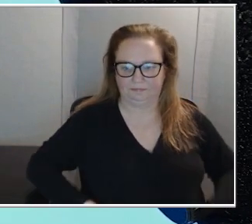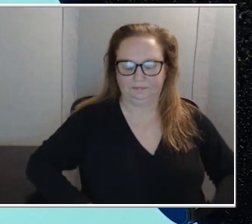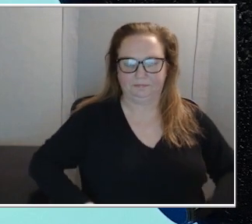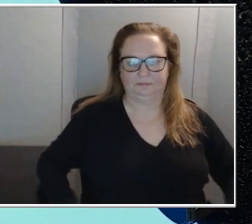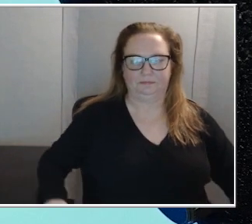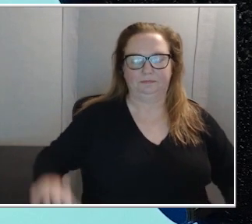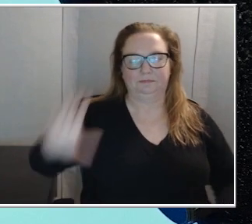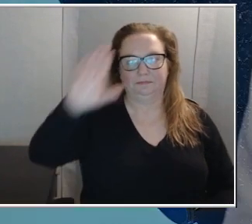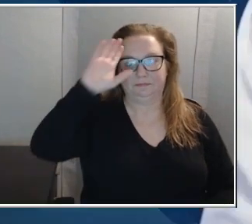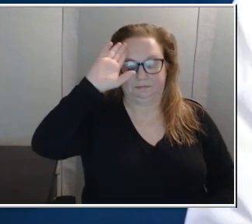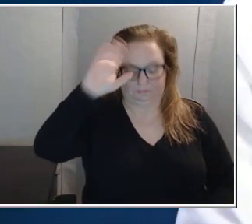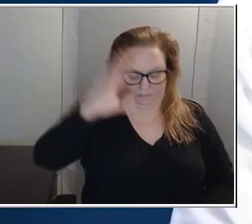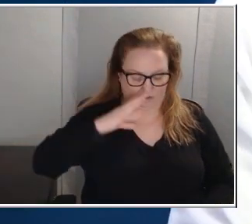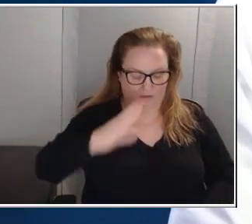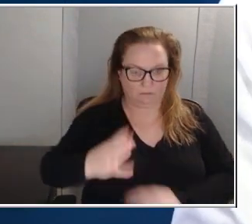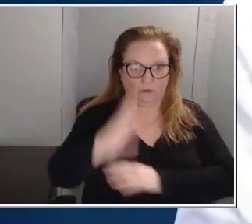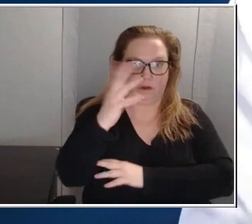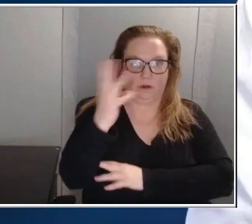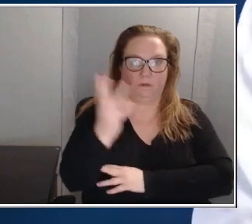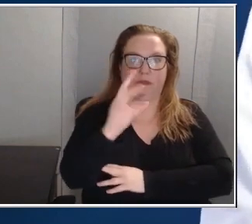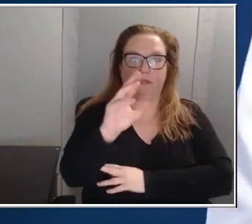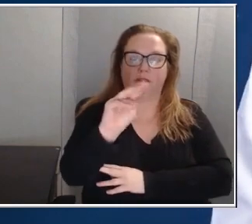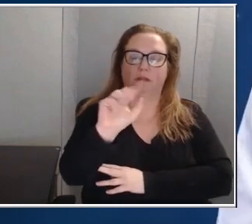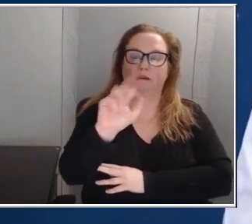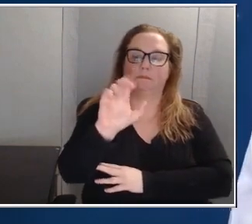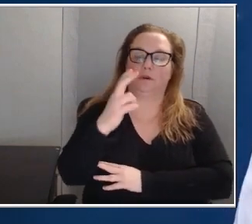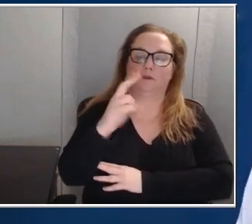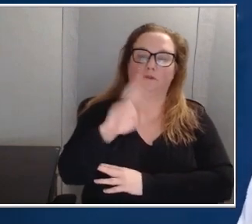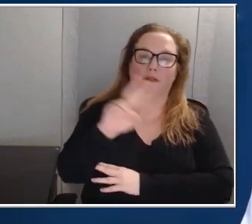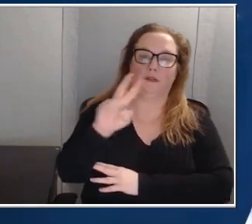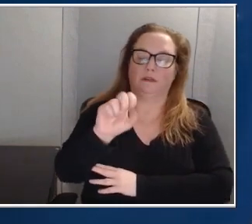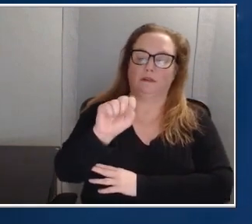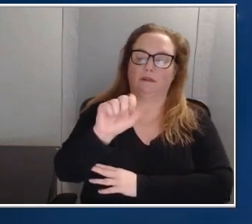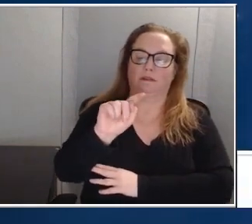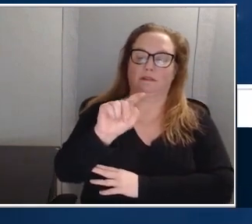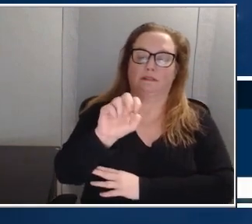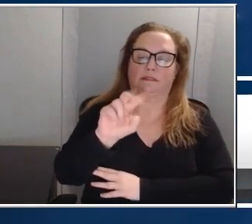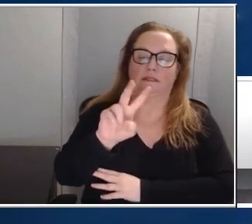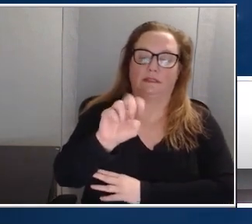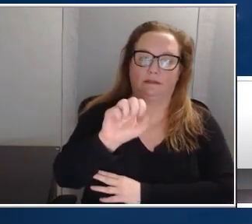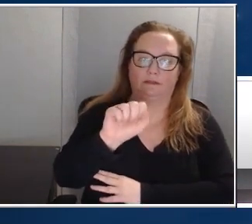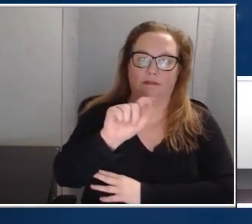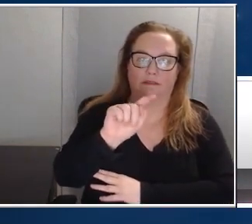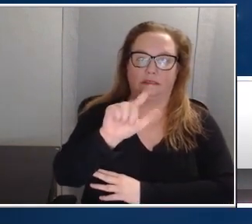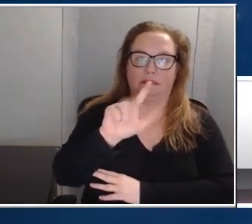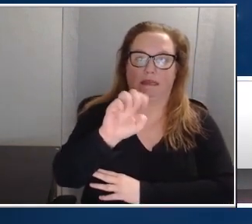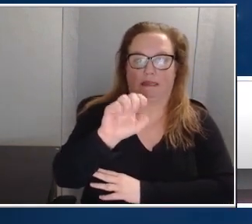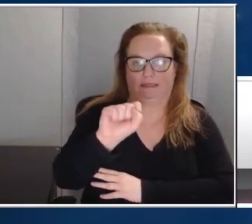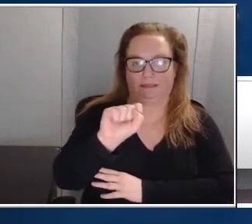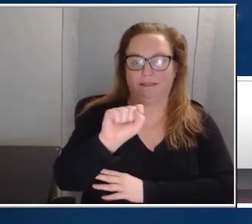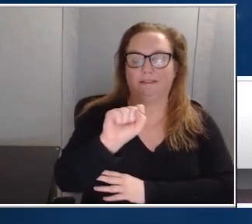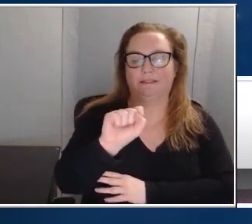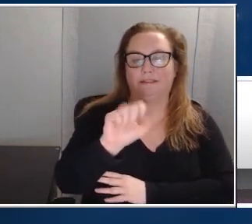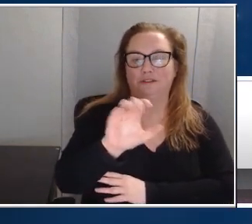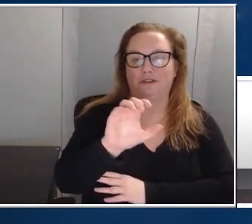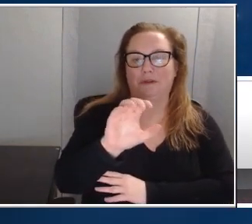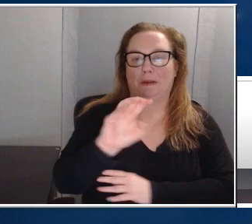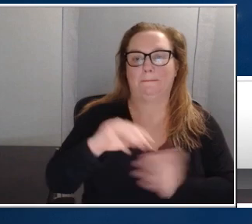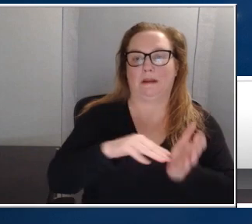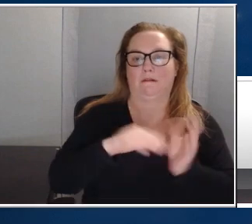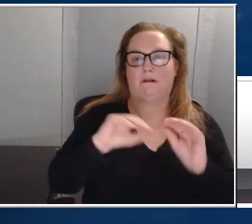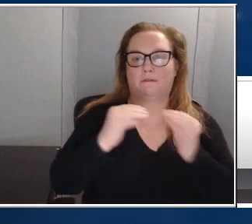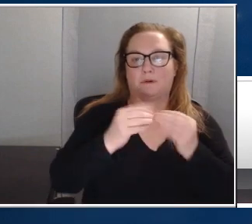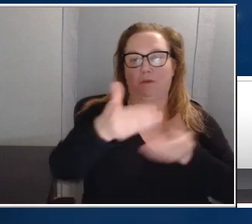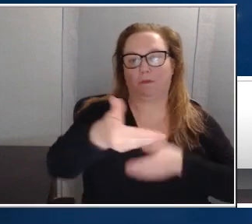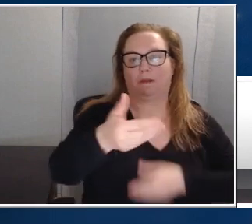Hey, good morning. It's Wednesday, March 22nd. I'm Dr. Steve Stites, Chief Medical Officer here at the University of Kansas Health System, and welcome back to Open Mics with